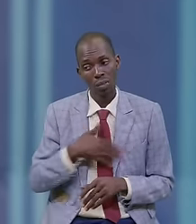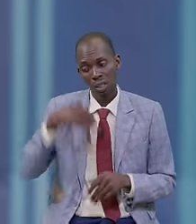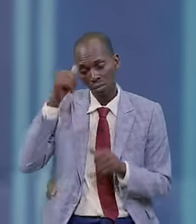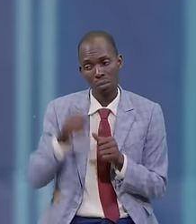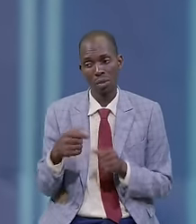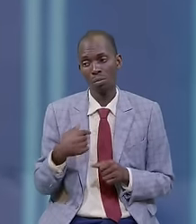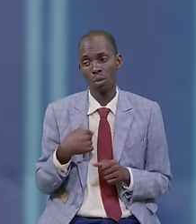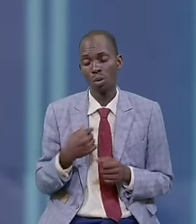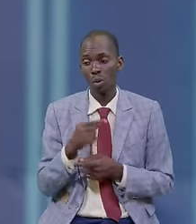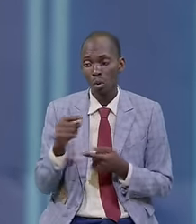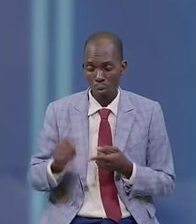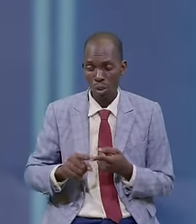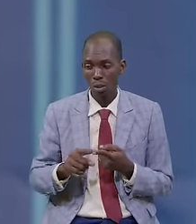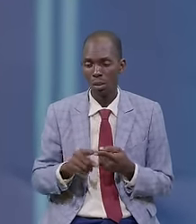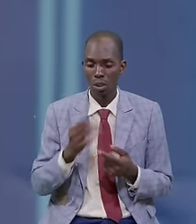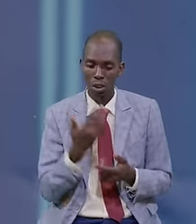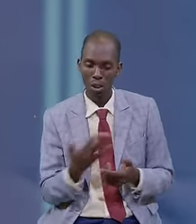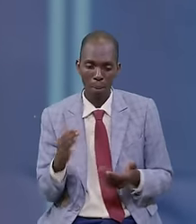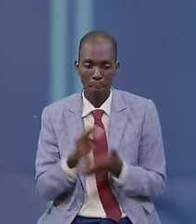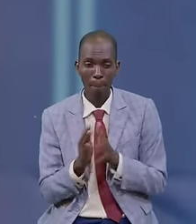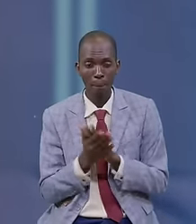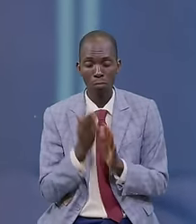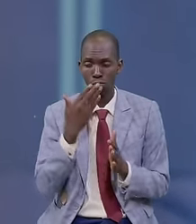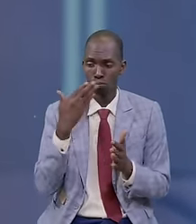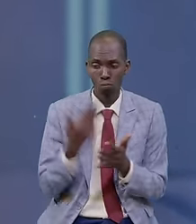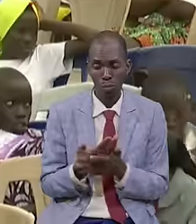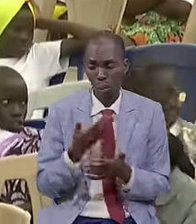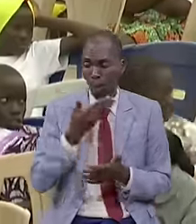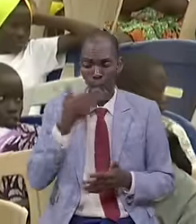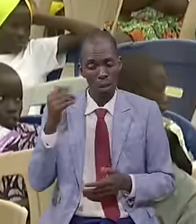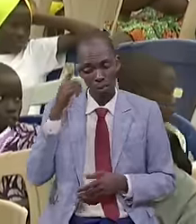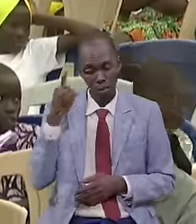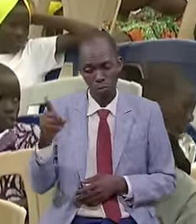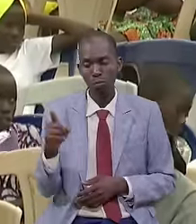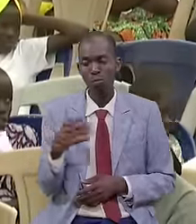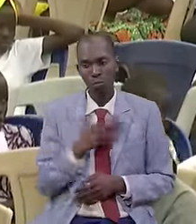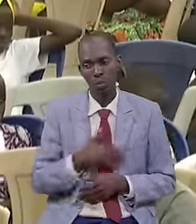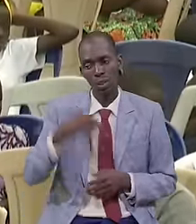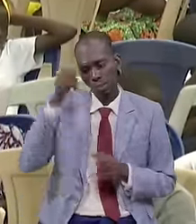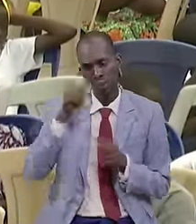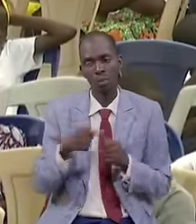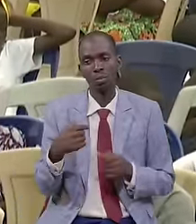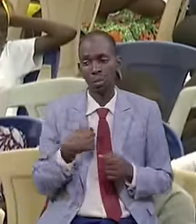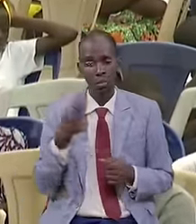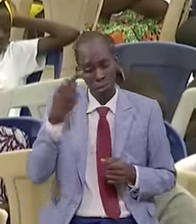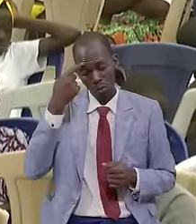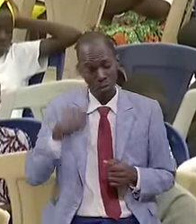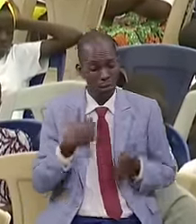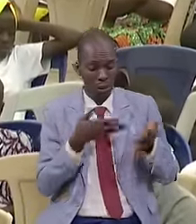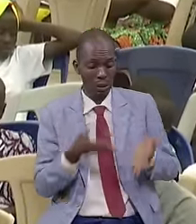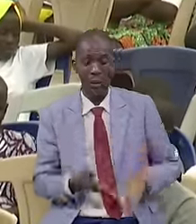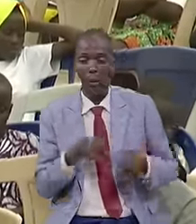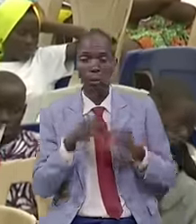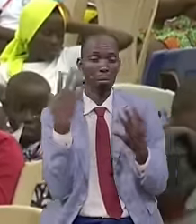to Pharaoh, you see here, I've not done anything wrong. And he put this on me. Remember